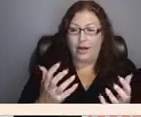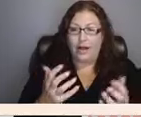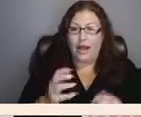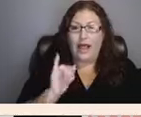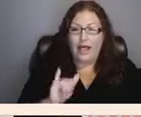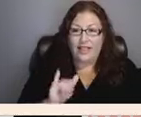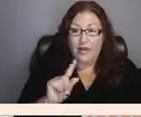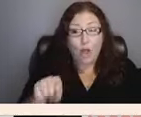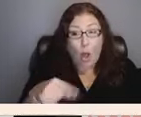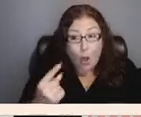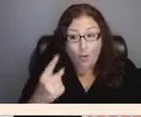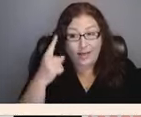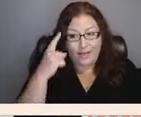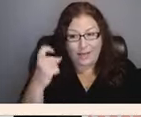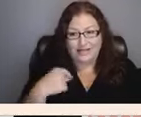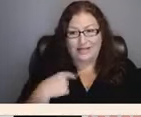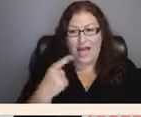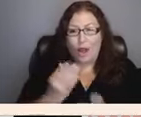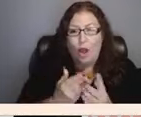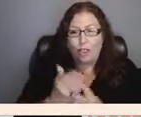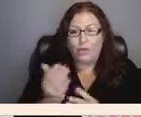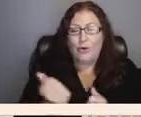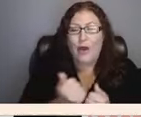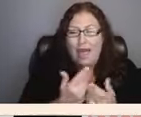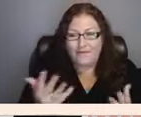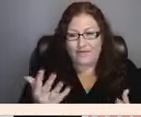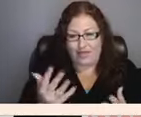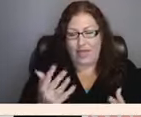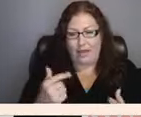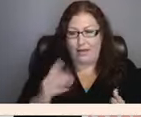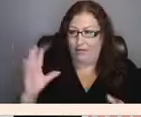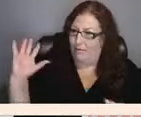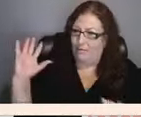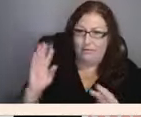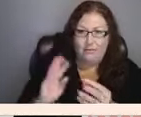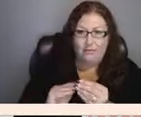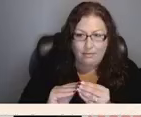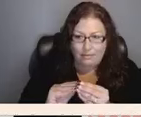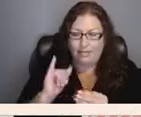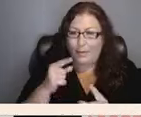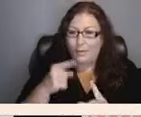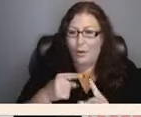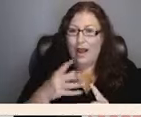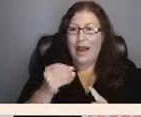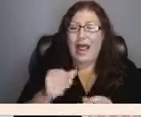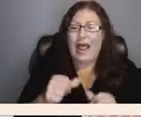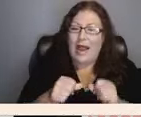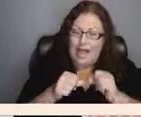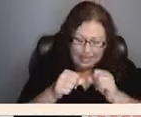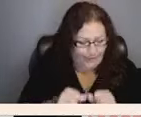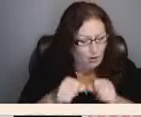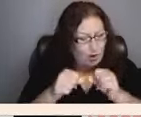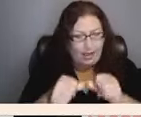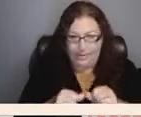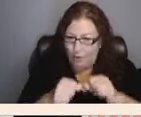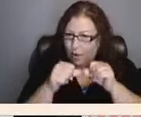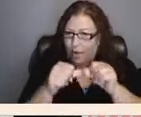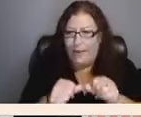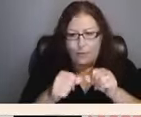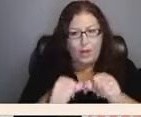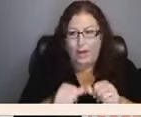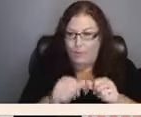because I had gone through everything I'd gone through up to that point and kept persistent, got training. I was